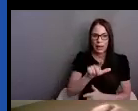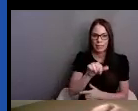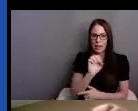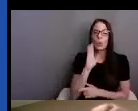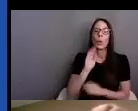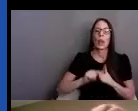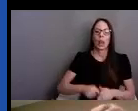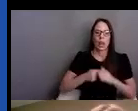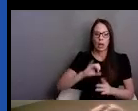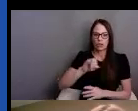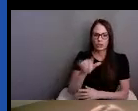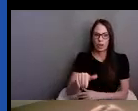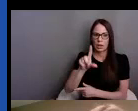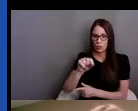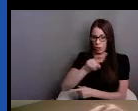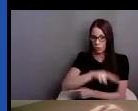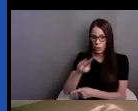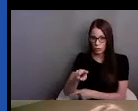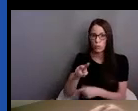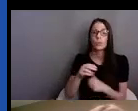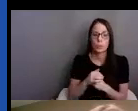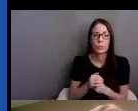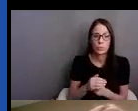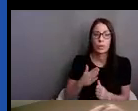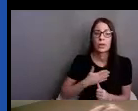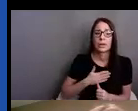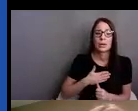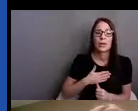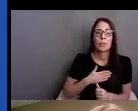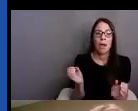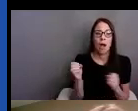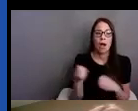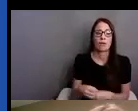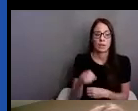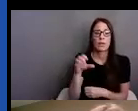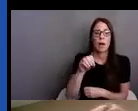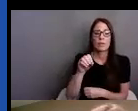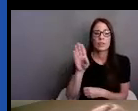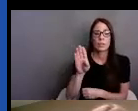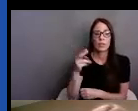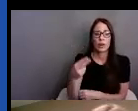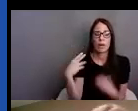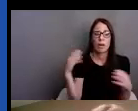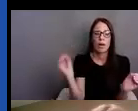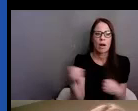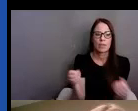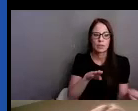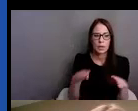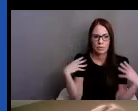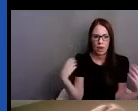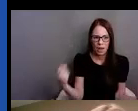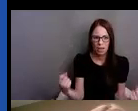July 2022. And my office, the Office of Behavioral Health, is planning for the rollout of 988. And we have a committee that's sort